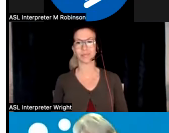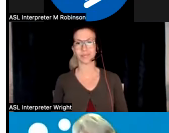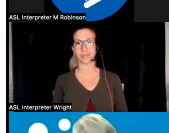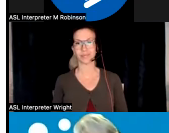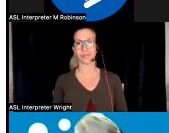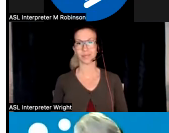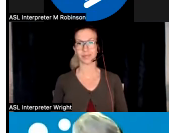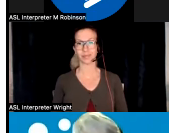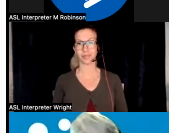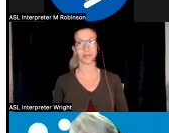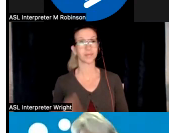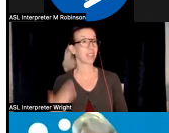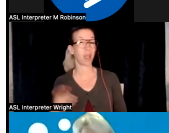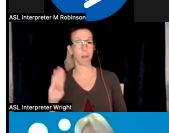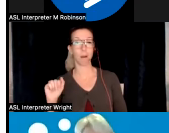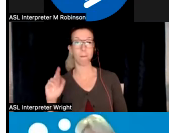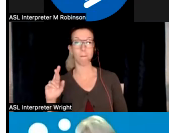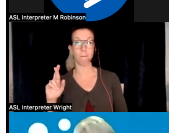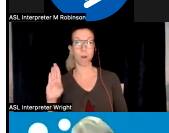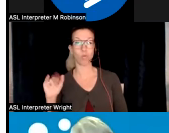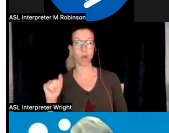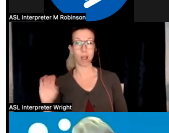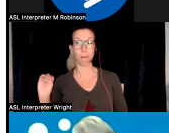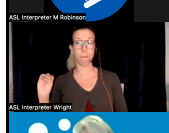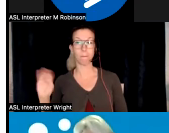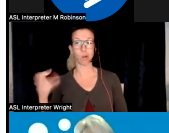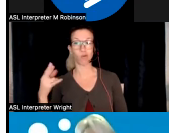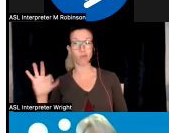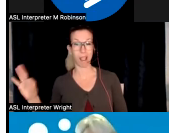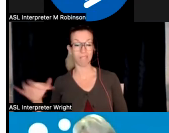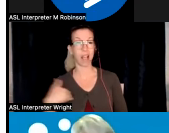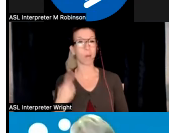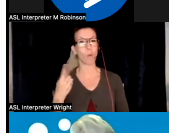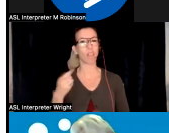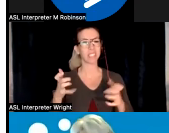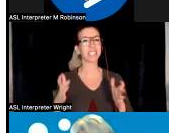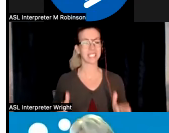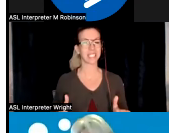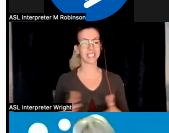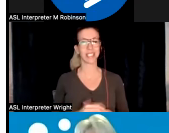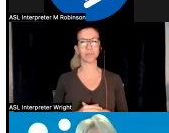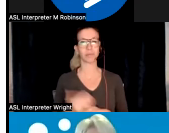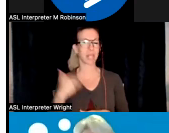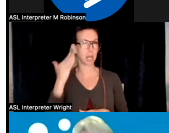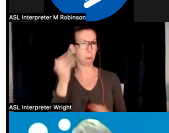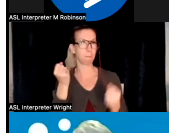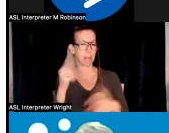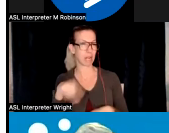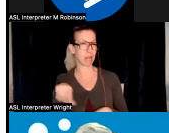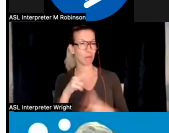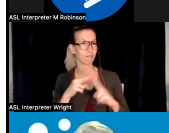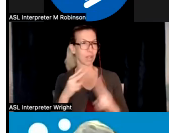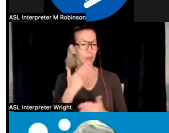Well, and I'm Barbara DeGraff, and I am one of the Strategies TA facilitators, and I know you all, many of you very well. Thank you so